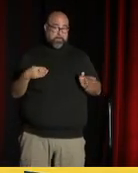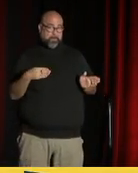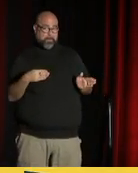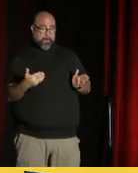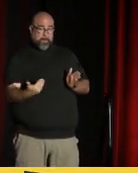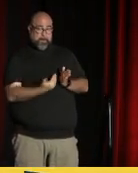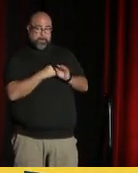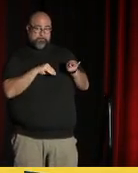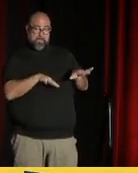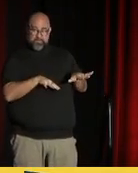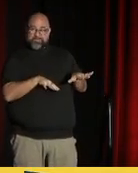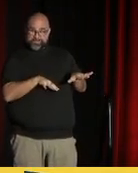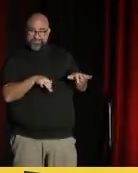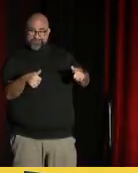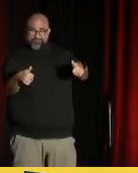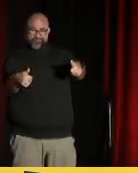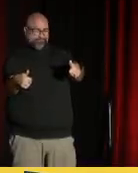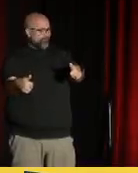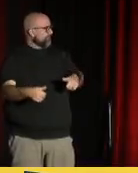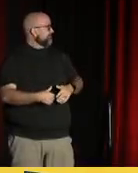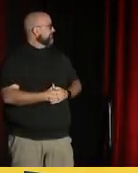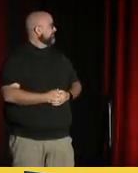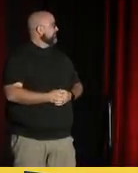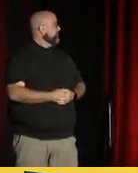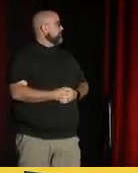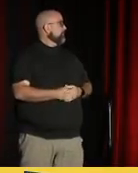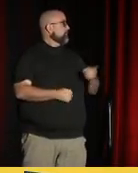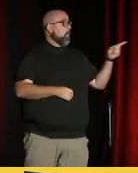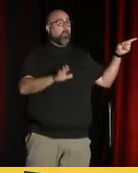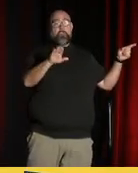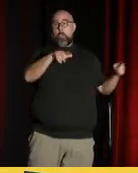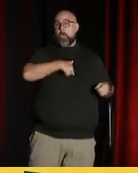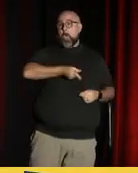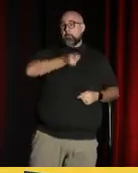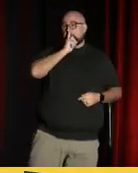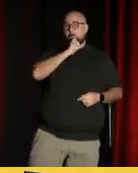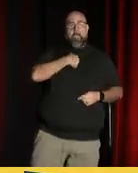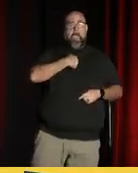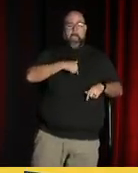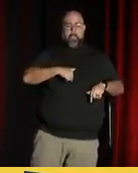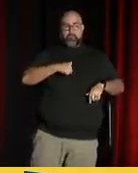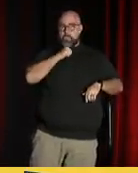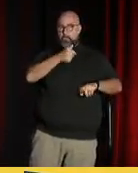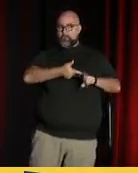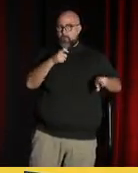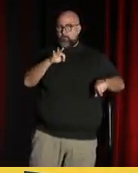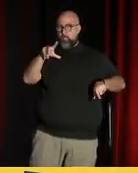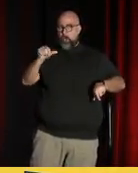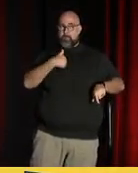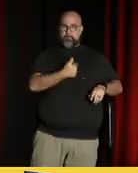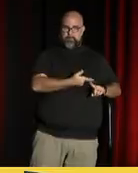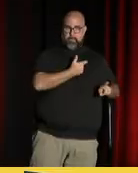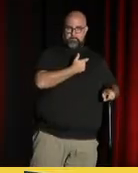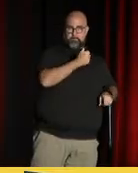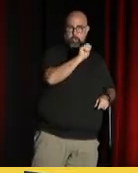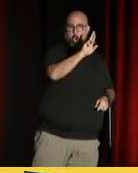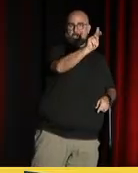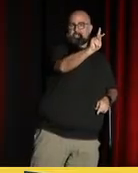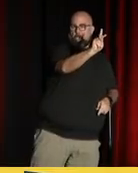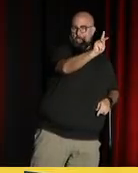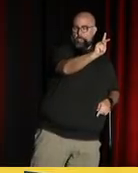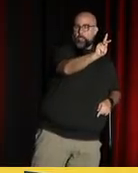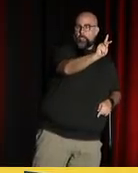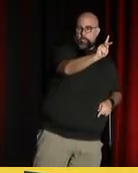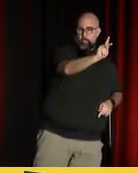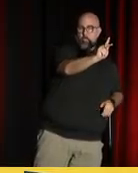quick? All right. So I didn't tell you, but I'm not from Florida. I'm from Arkansas.